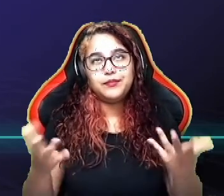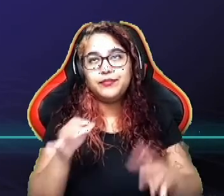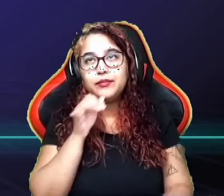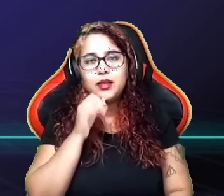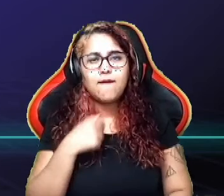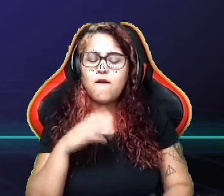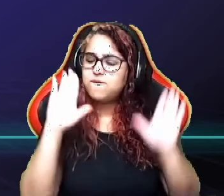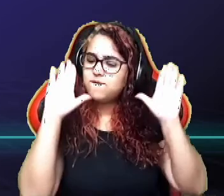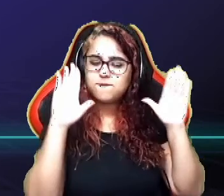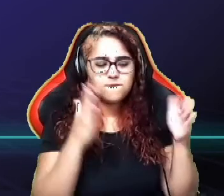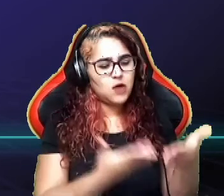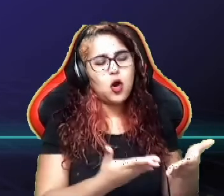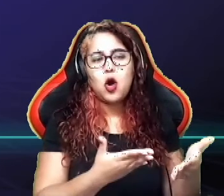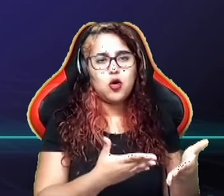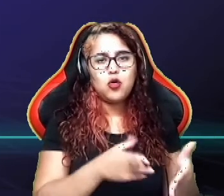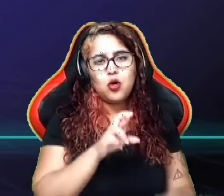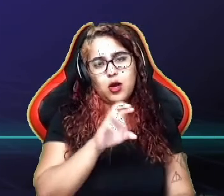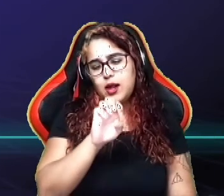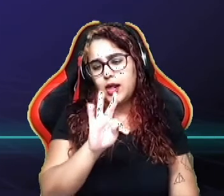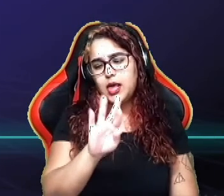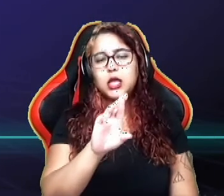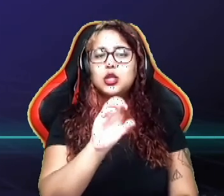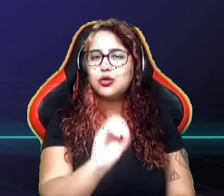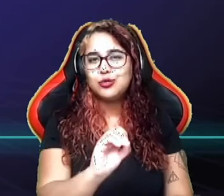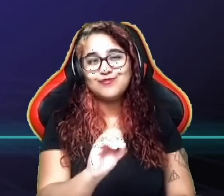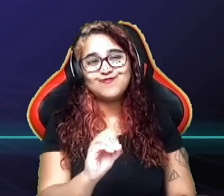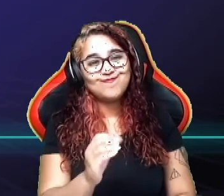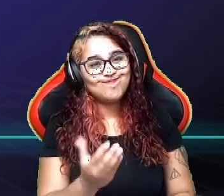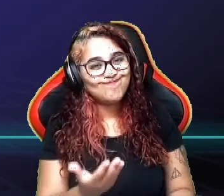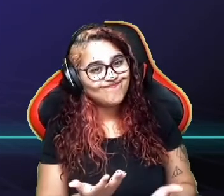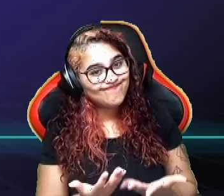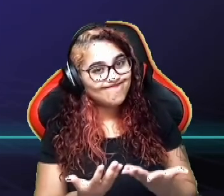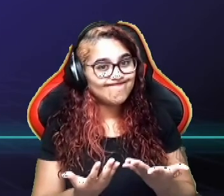it's, I'm going to dedicate myself exclusively to